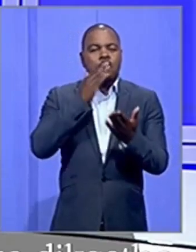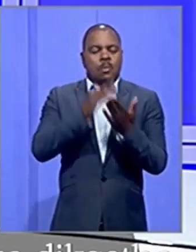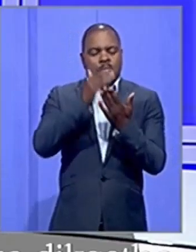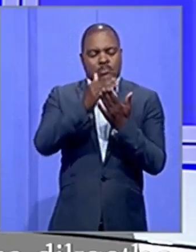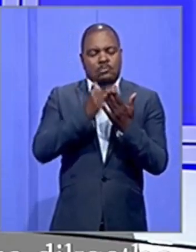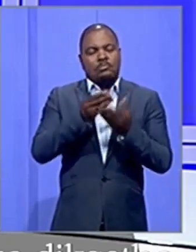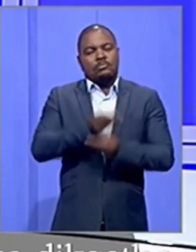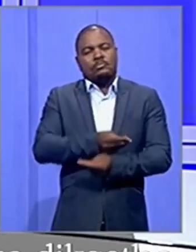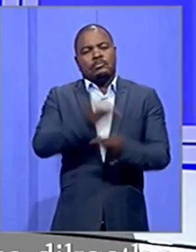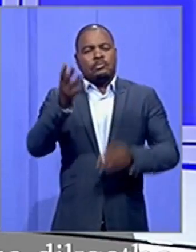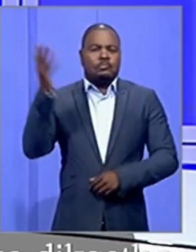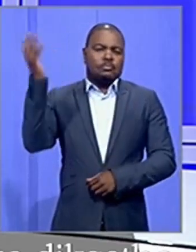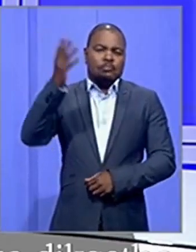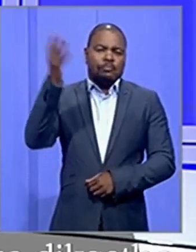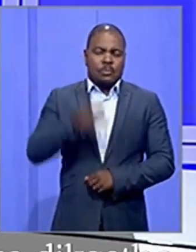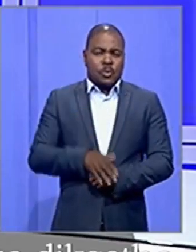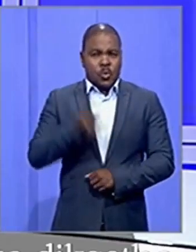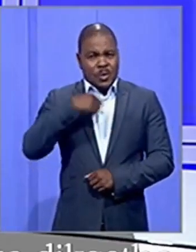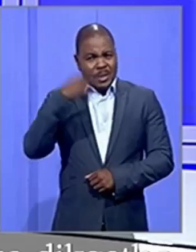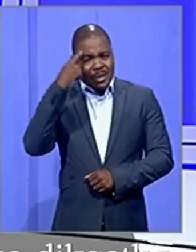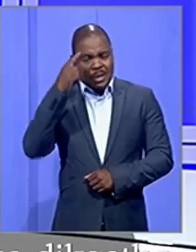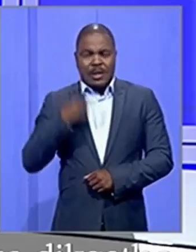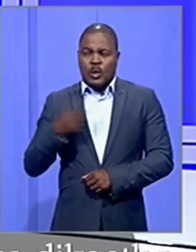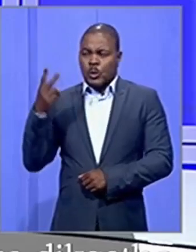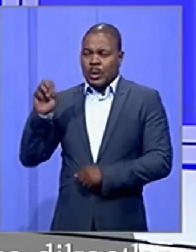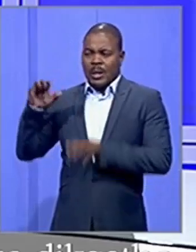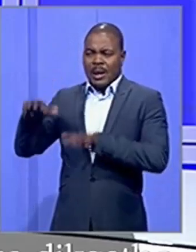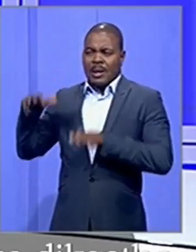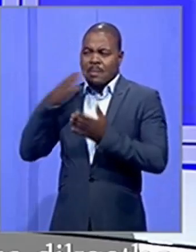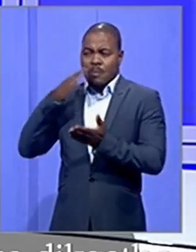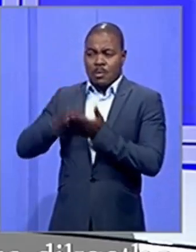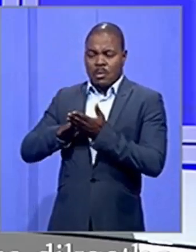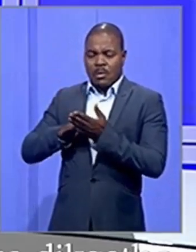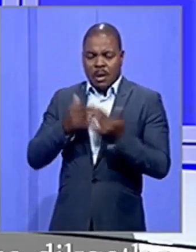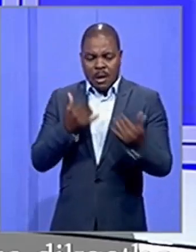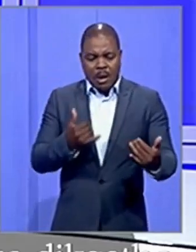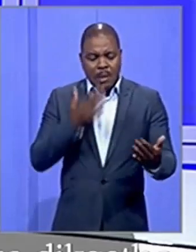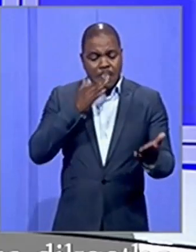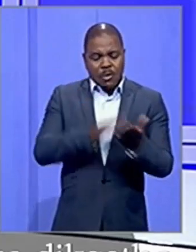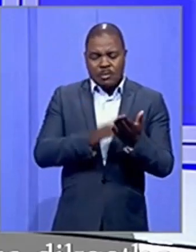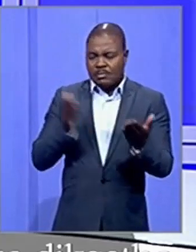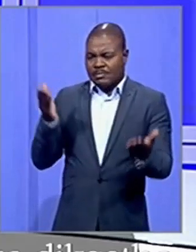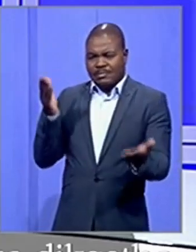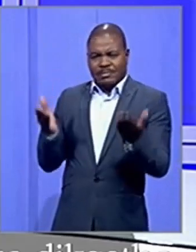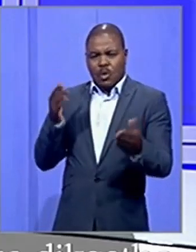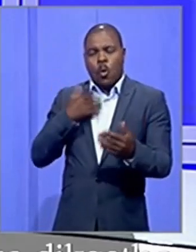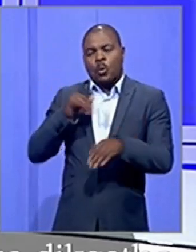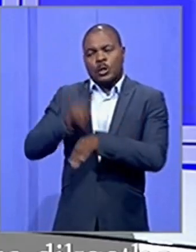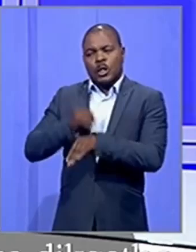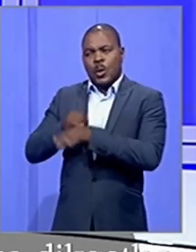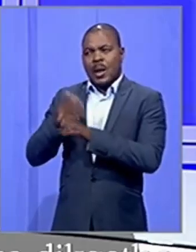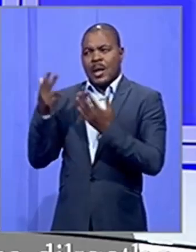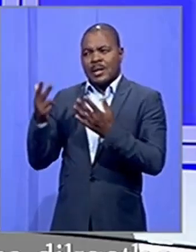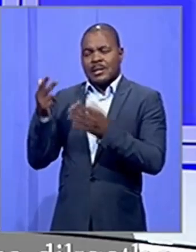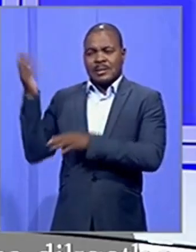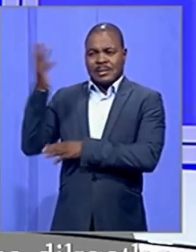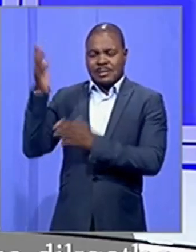ka ba mohlomong ho na le ntho e ntjha eo re ka e lebellang papisong le ka 2019 kapa January 8 statement ba bileng le yona ka January le